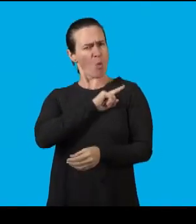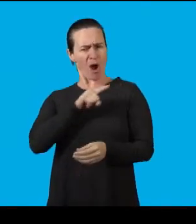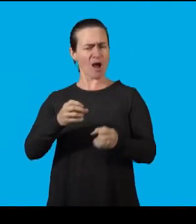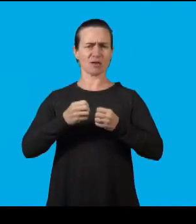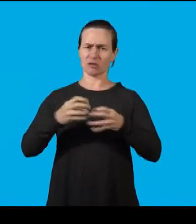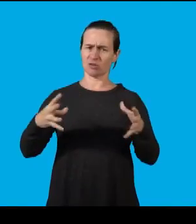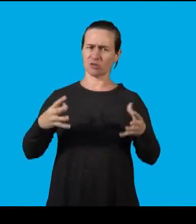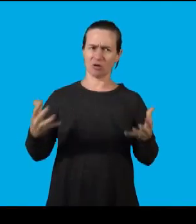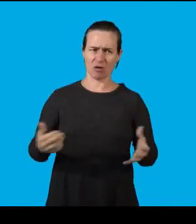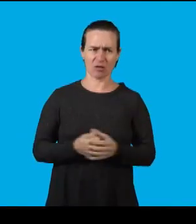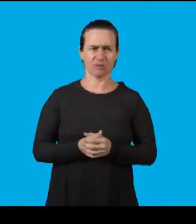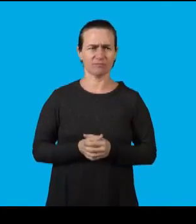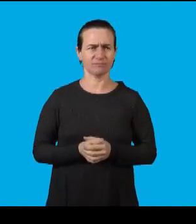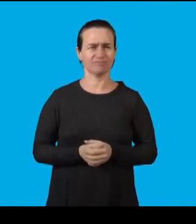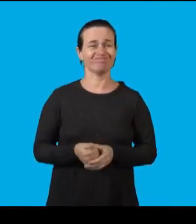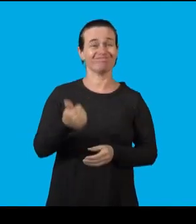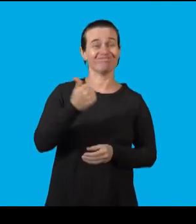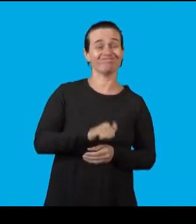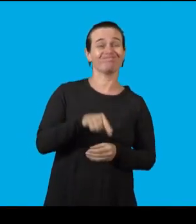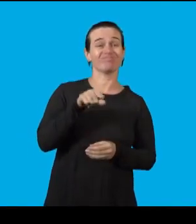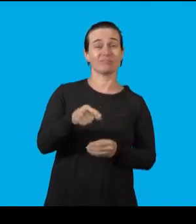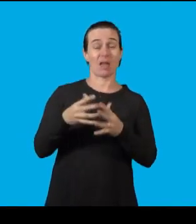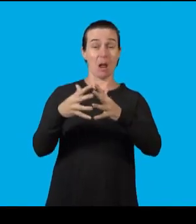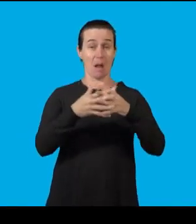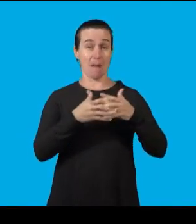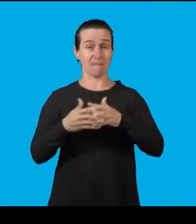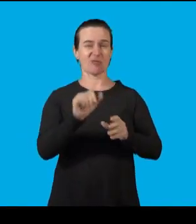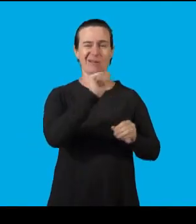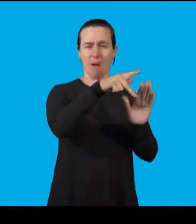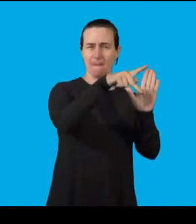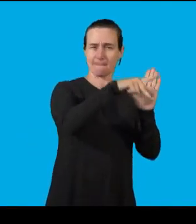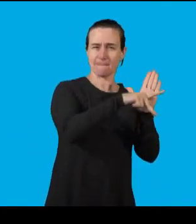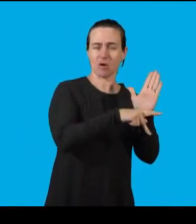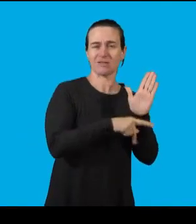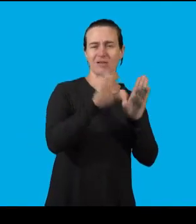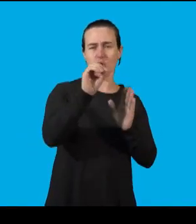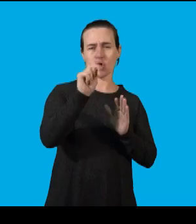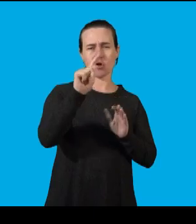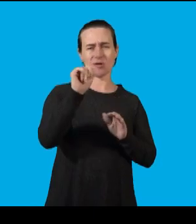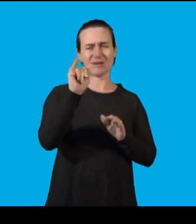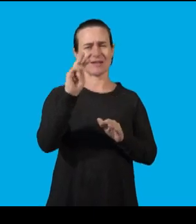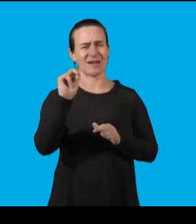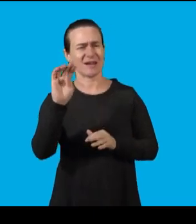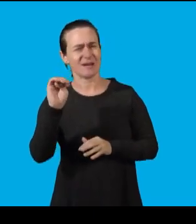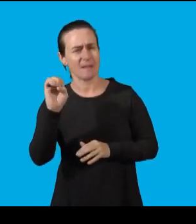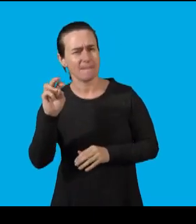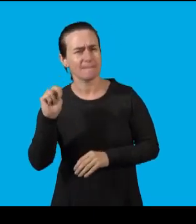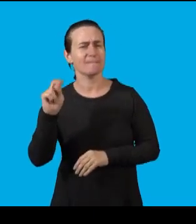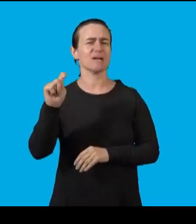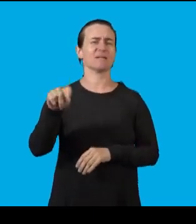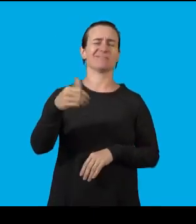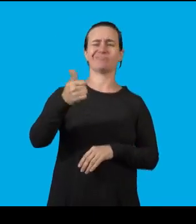like why did the Cold War develop? You need to know the United States policy of containment, Truman